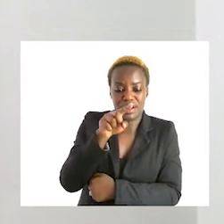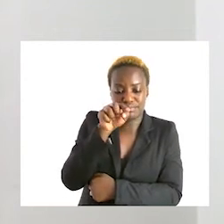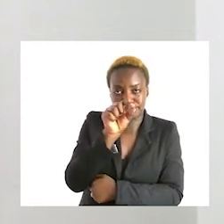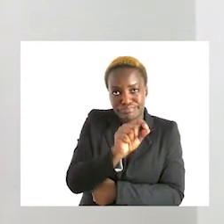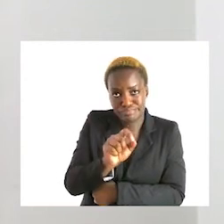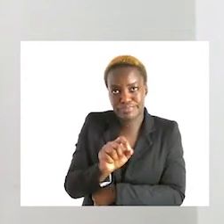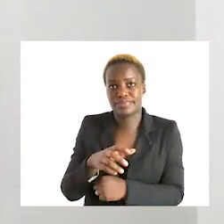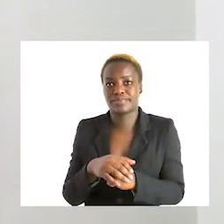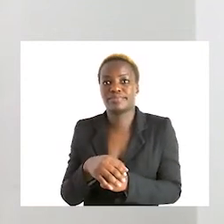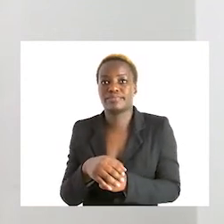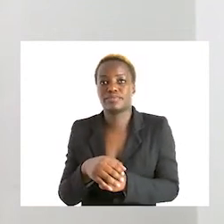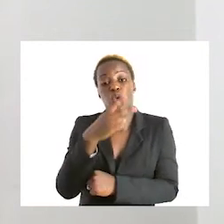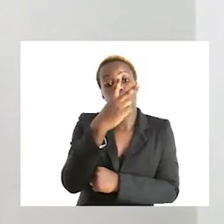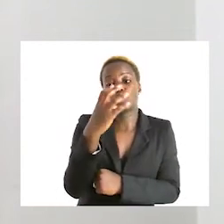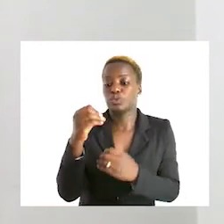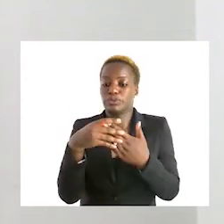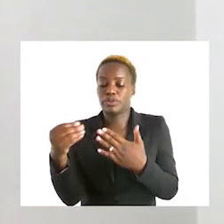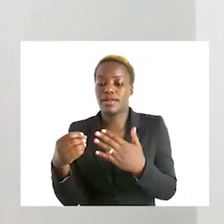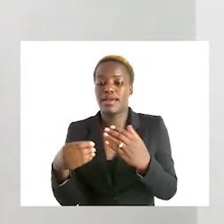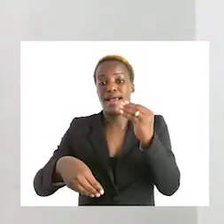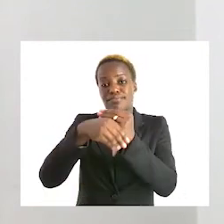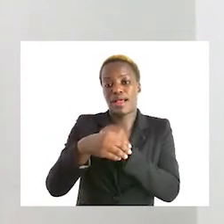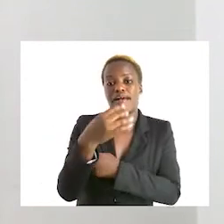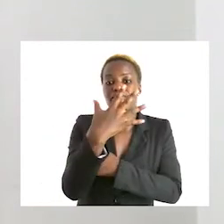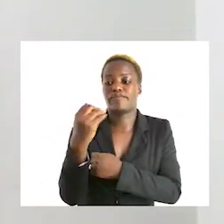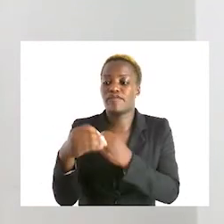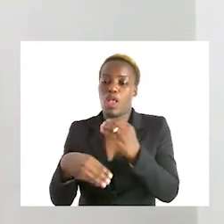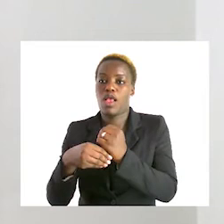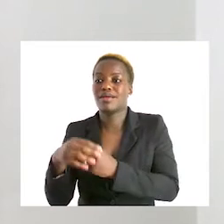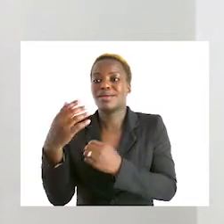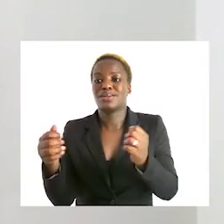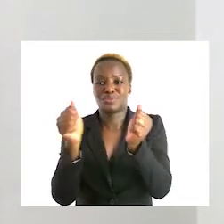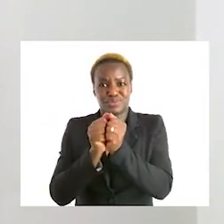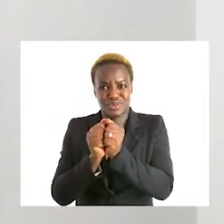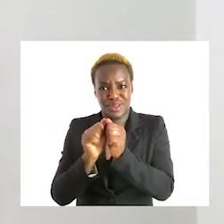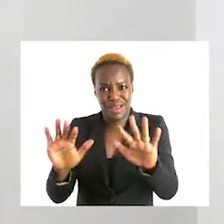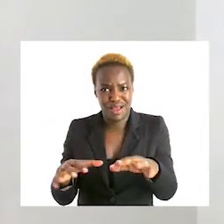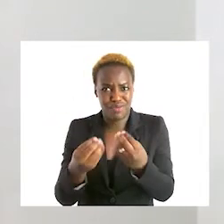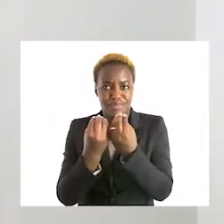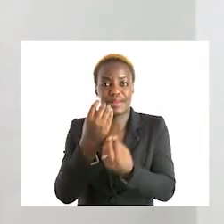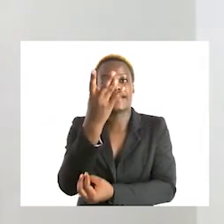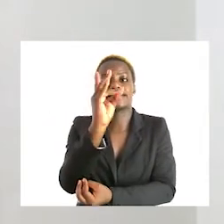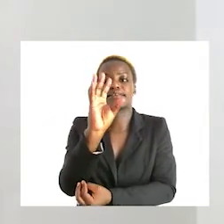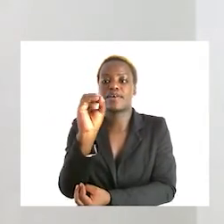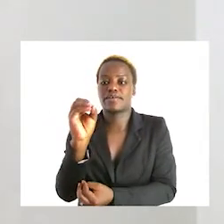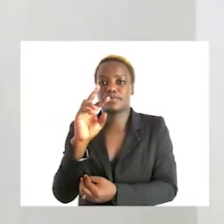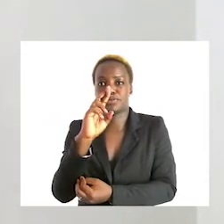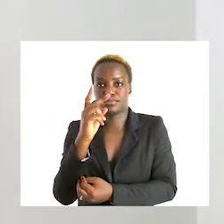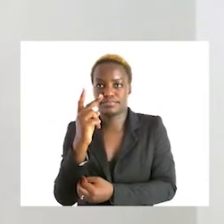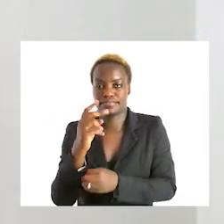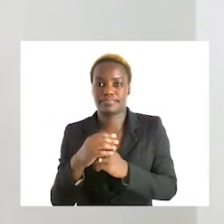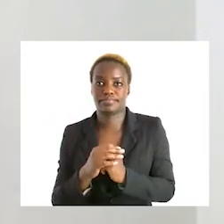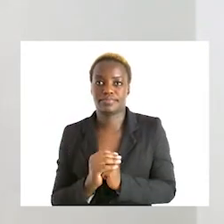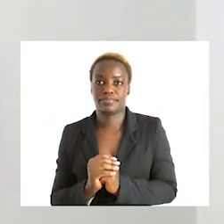$20 plus $50 will give you at the end of the day a $70. That's also another way of